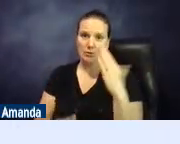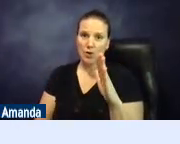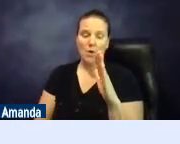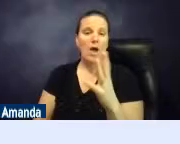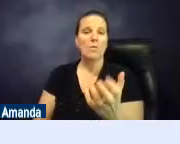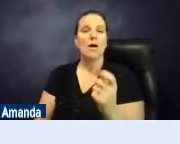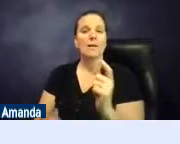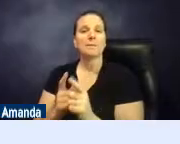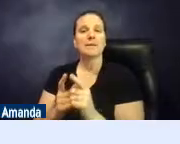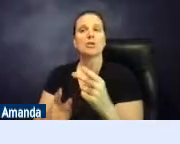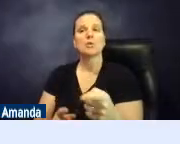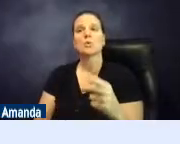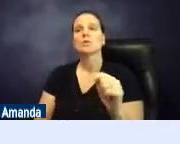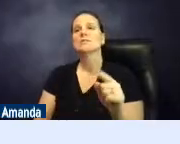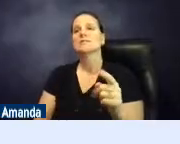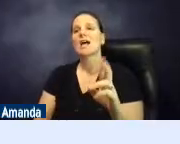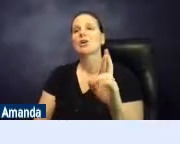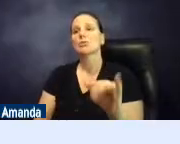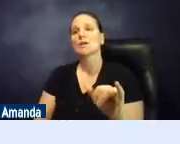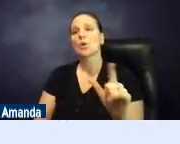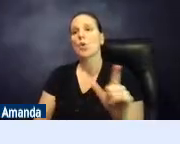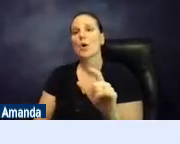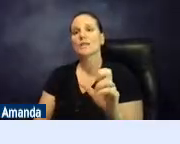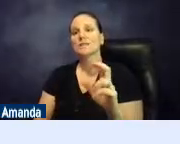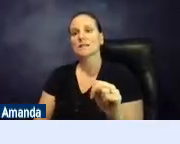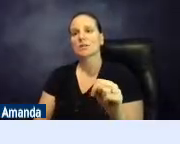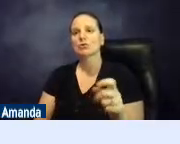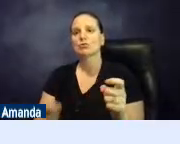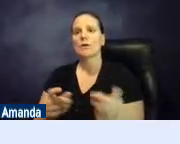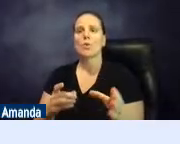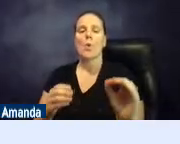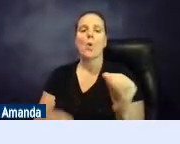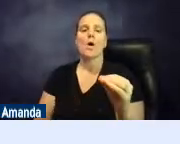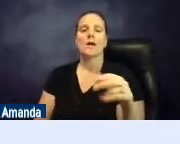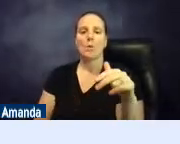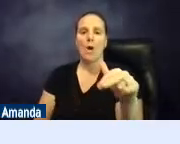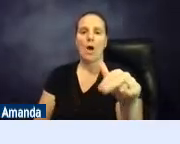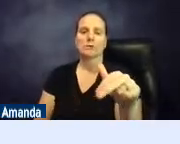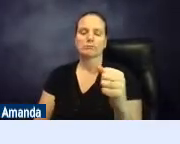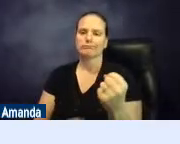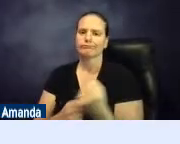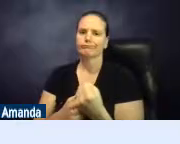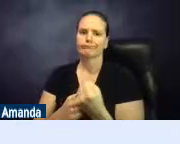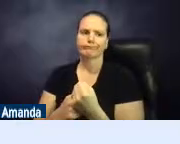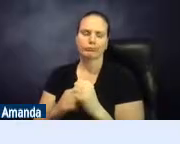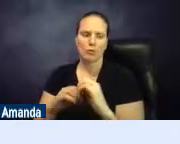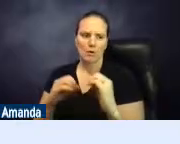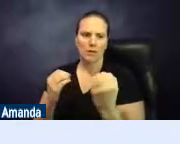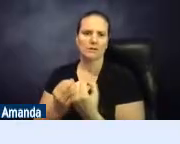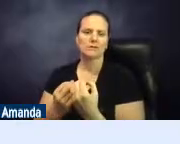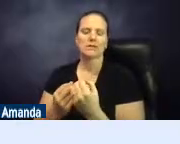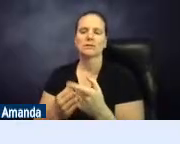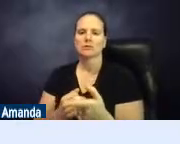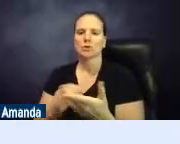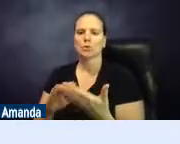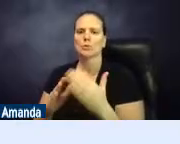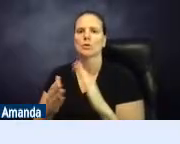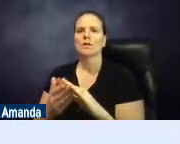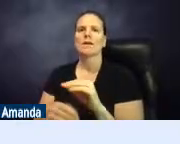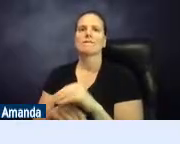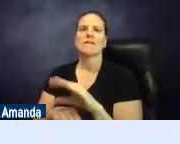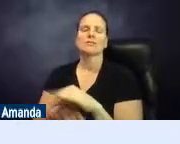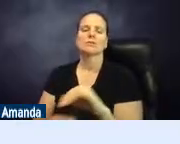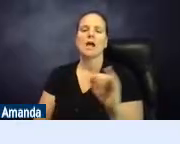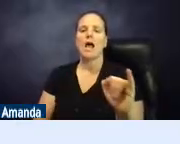meeting you. My name is Zachary Lauritsen. I'm the director of Oregon Walks. We're a pedestrian advocacy organization. I also serve on the community advisory group for the